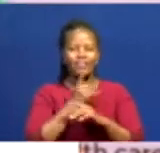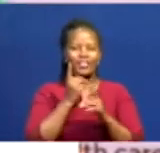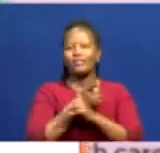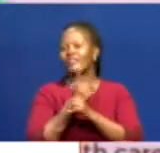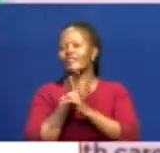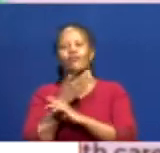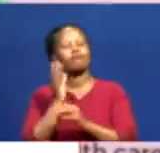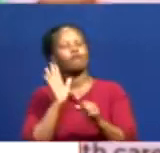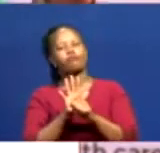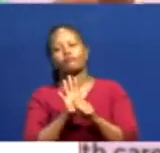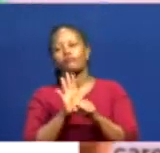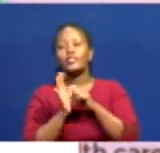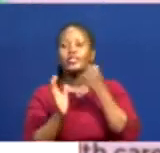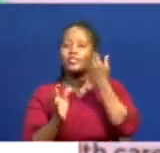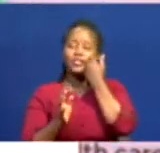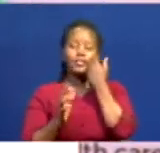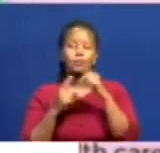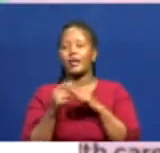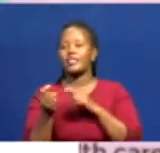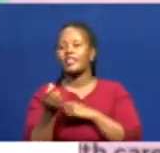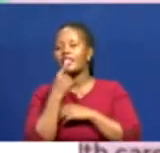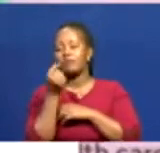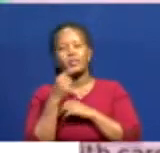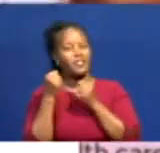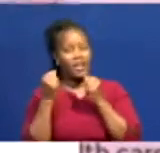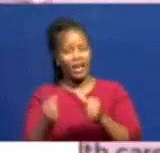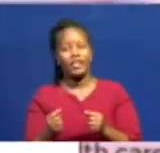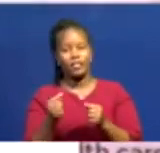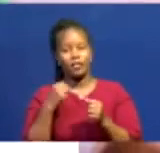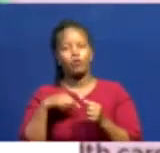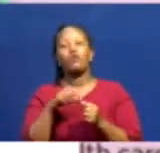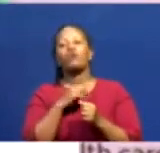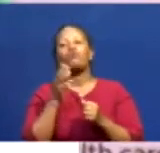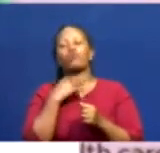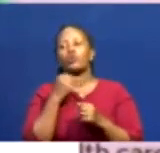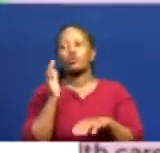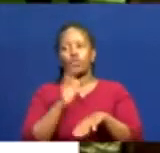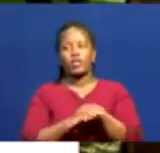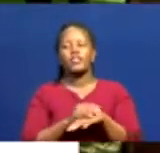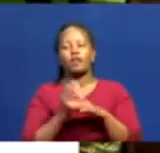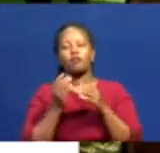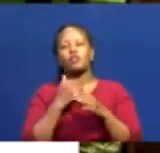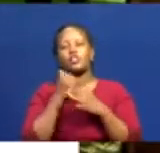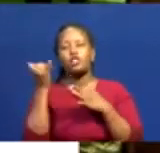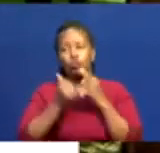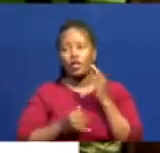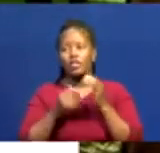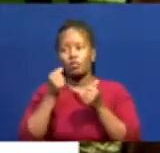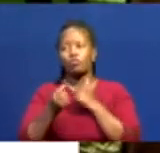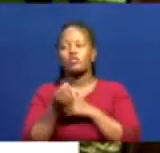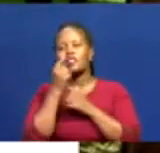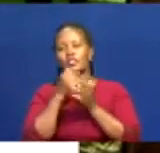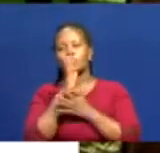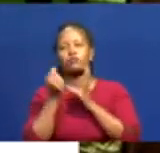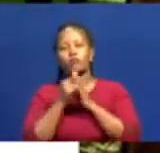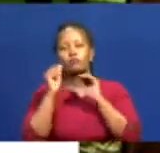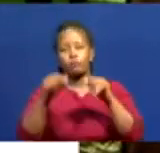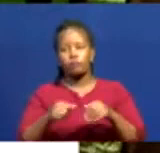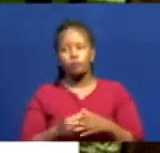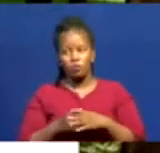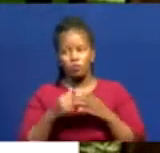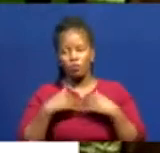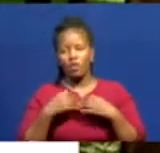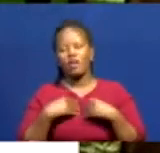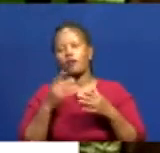magonjwa mengine na hawezi kutibiwa. We ask for a cover that can cover those people. There is what is called ATP, the ability to